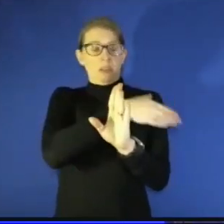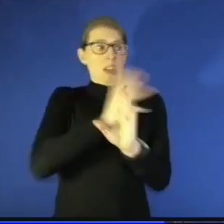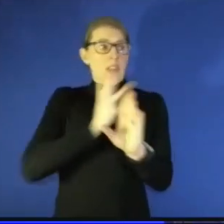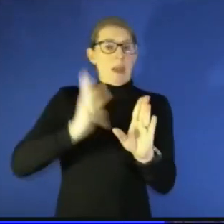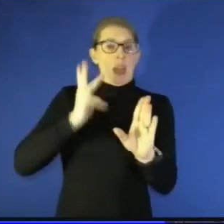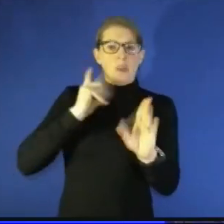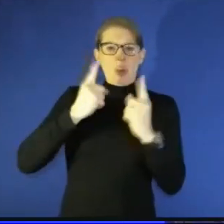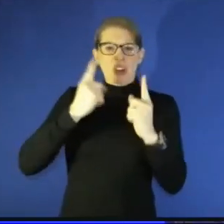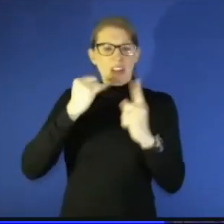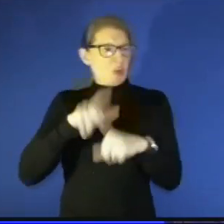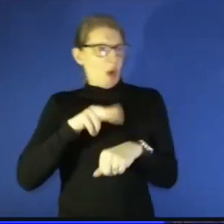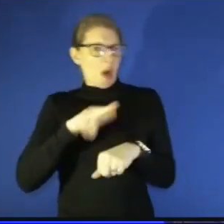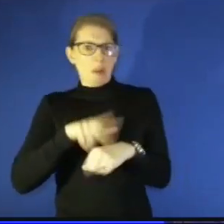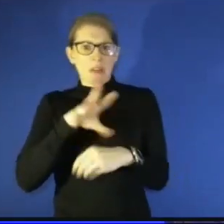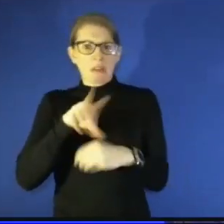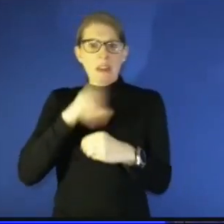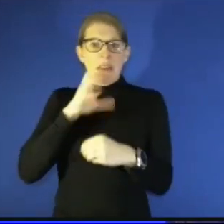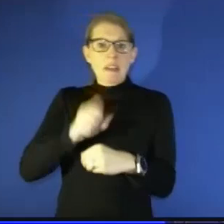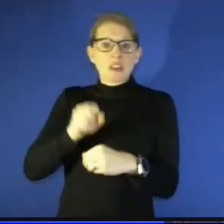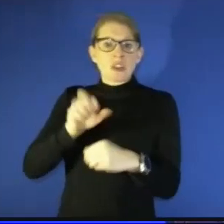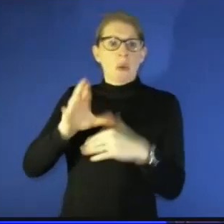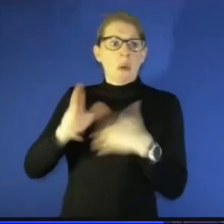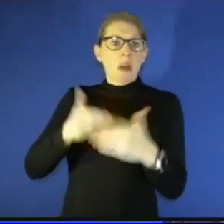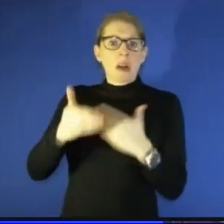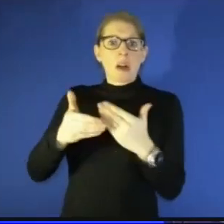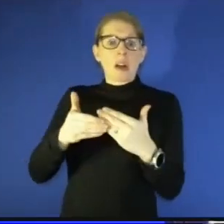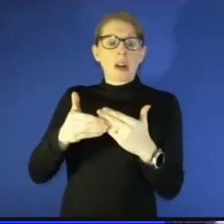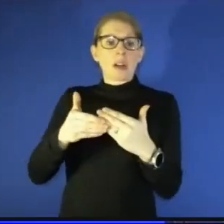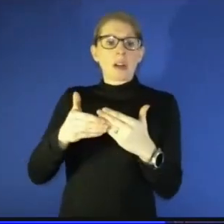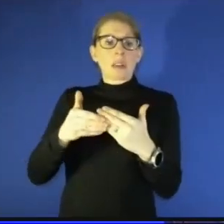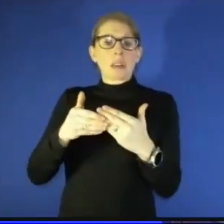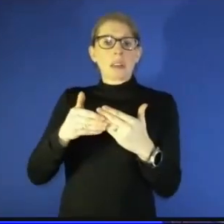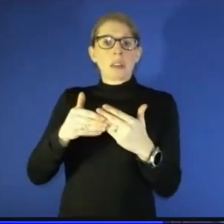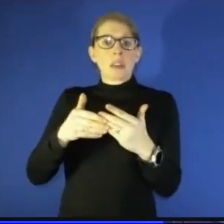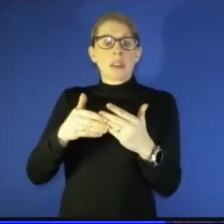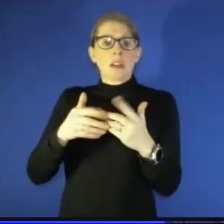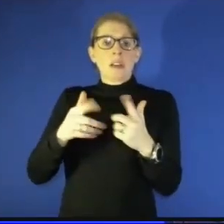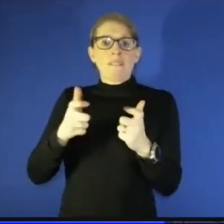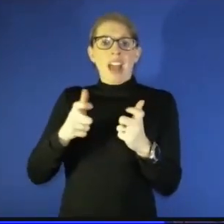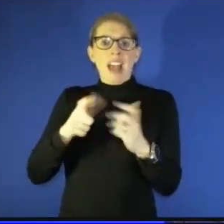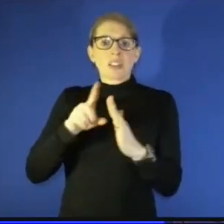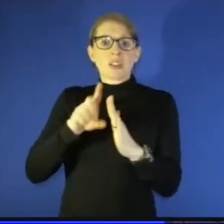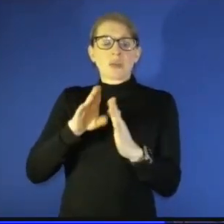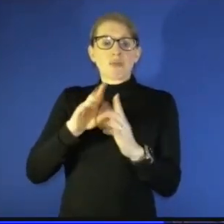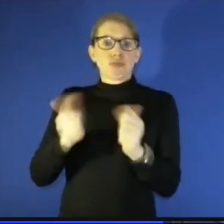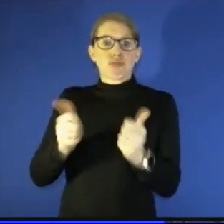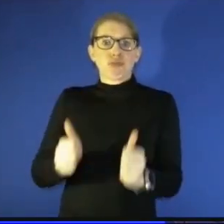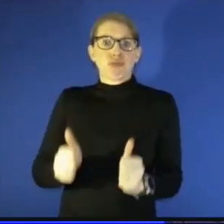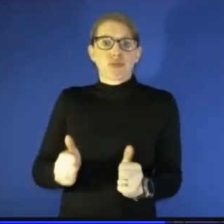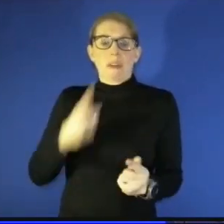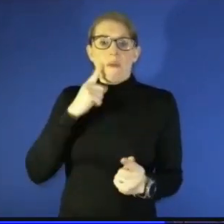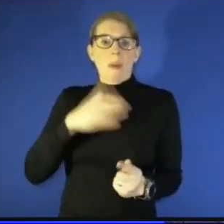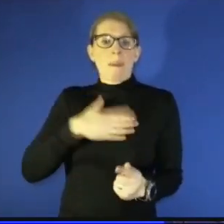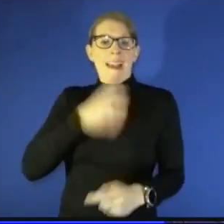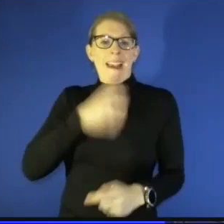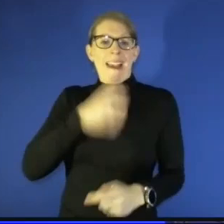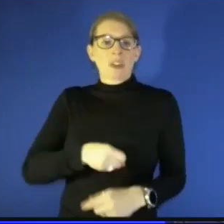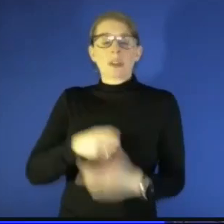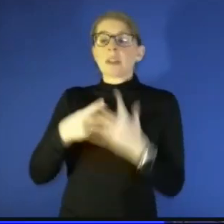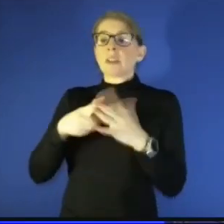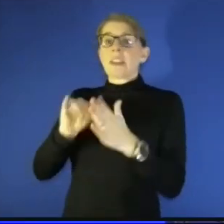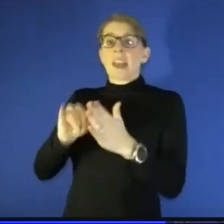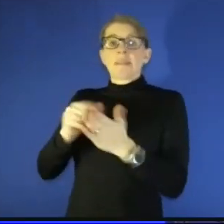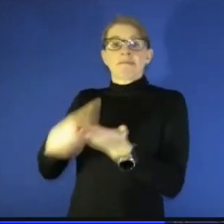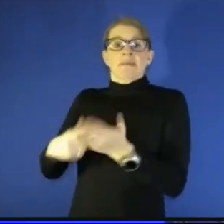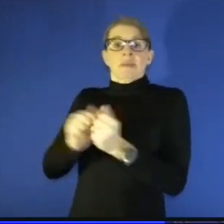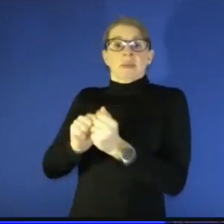part of aging, or is this happening at a rate that's accelerated for my particular age? And you start that conversation with your primary care doctor. And if the